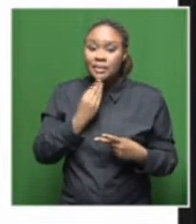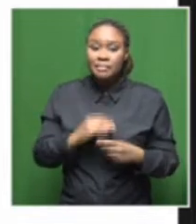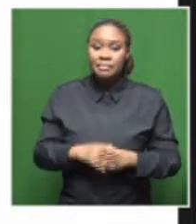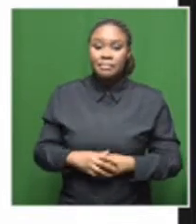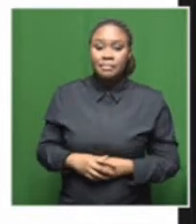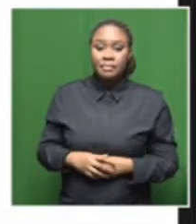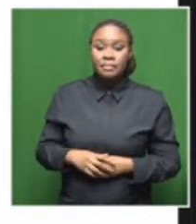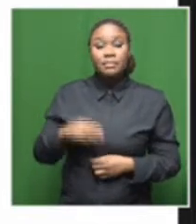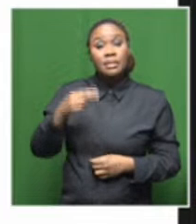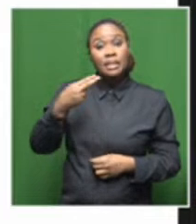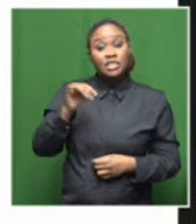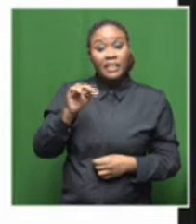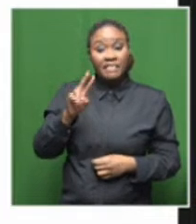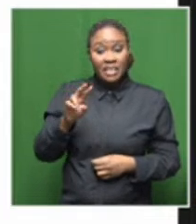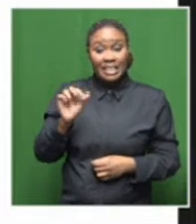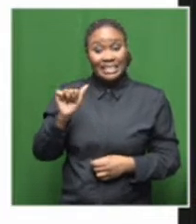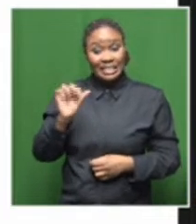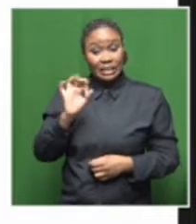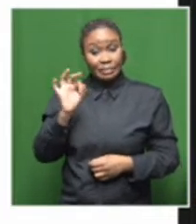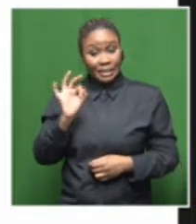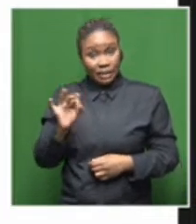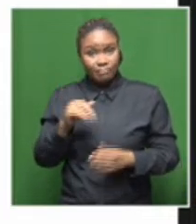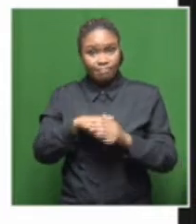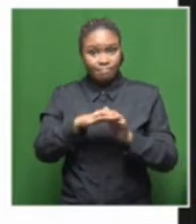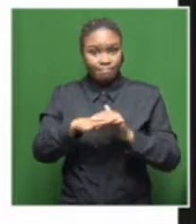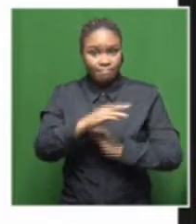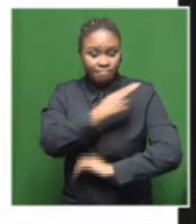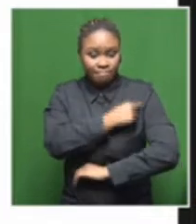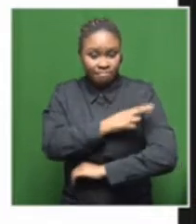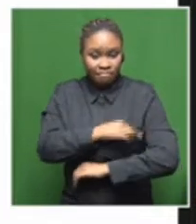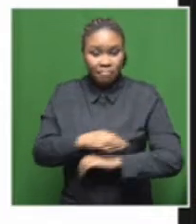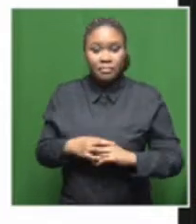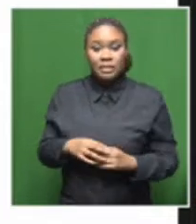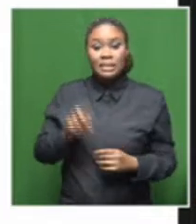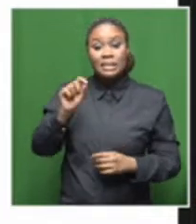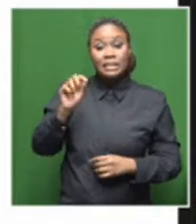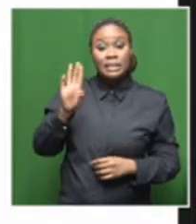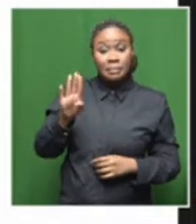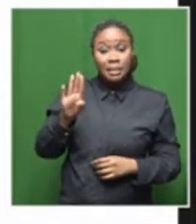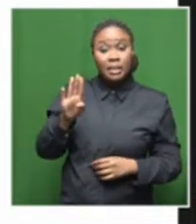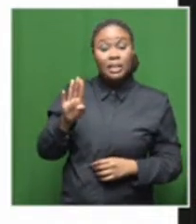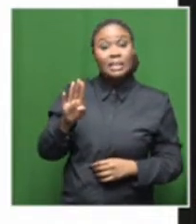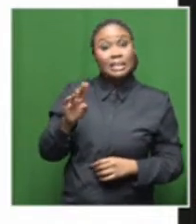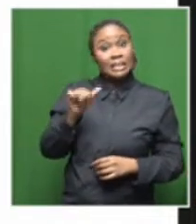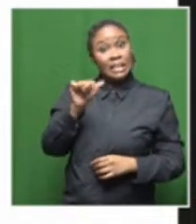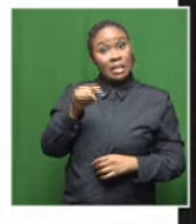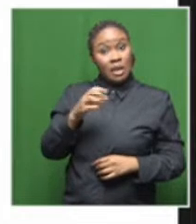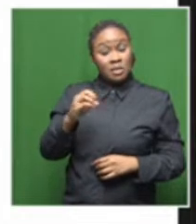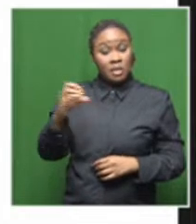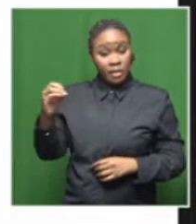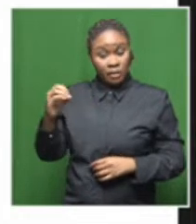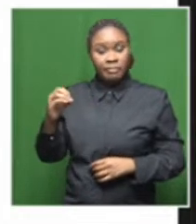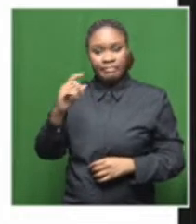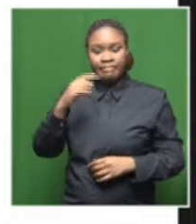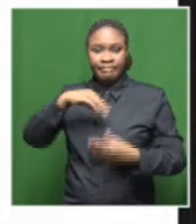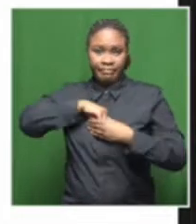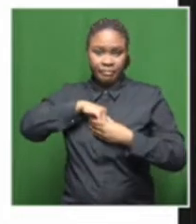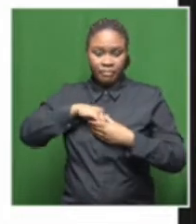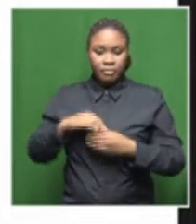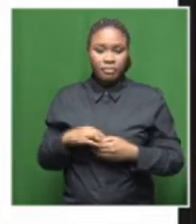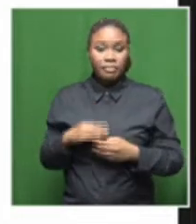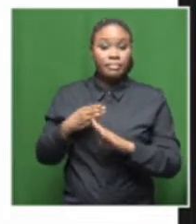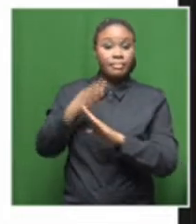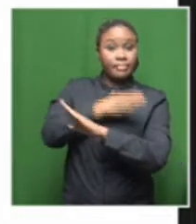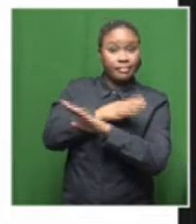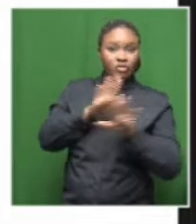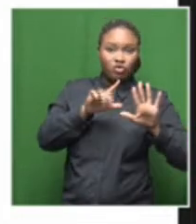and HIV at 6% of admissions. TB was reported in about 6,000 patients, active TB, and previous TB in